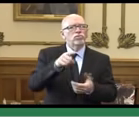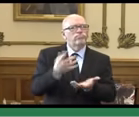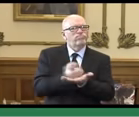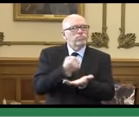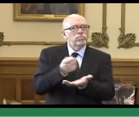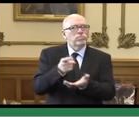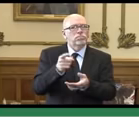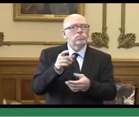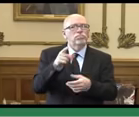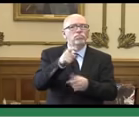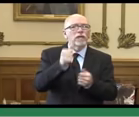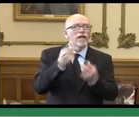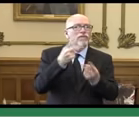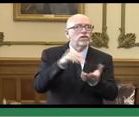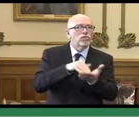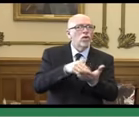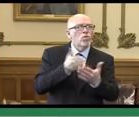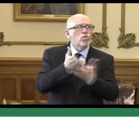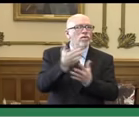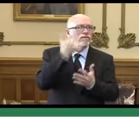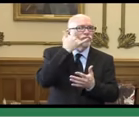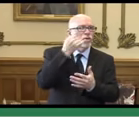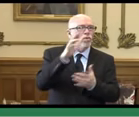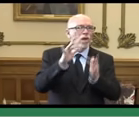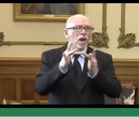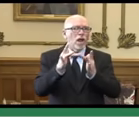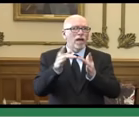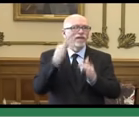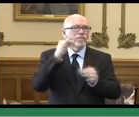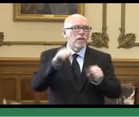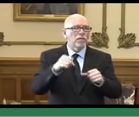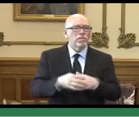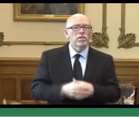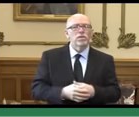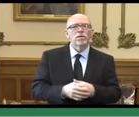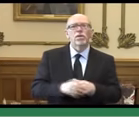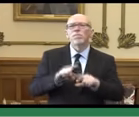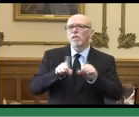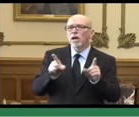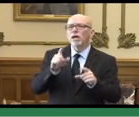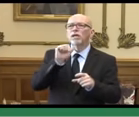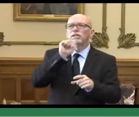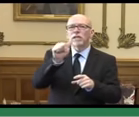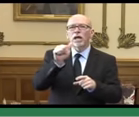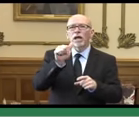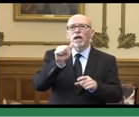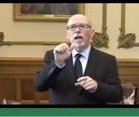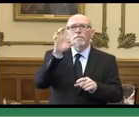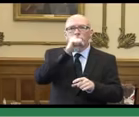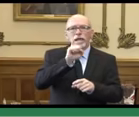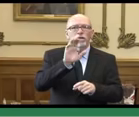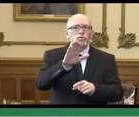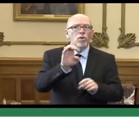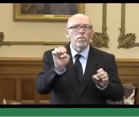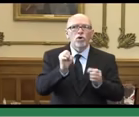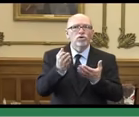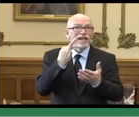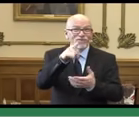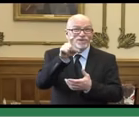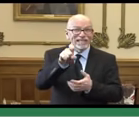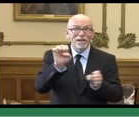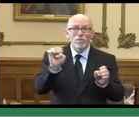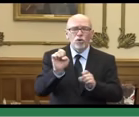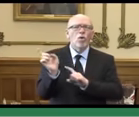advantage of ways to visit with your doctors over the phone or online whenever possible, but certainly not missing emergency services if you need